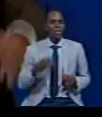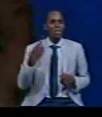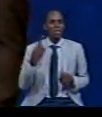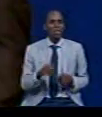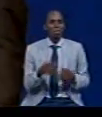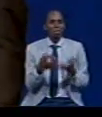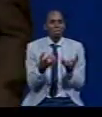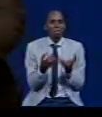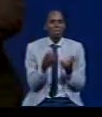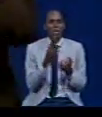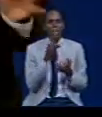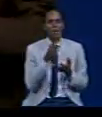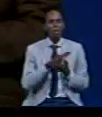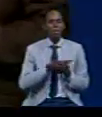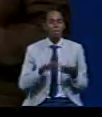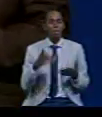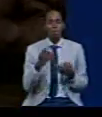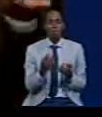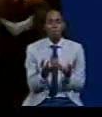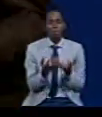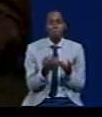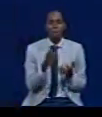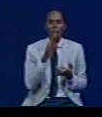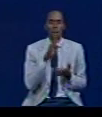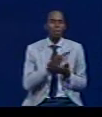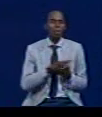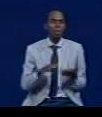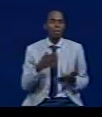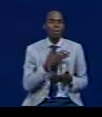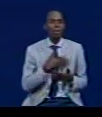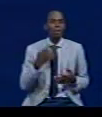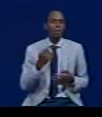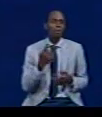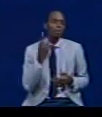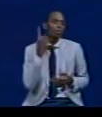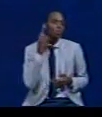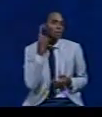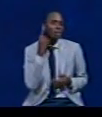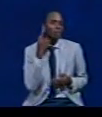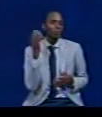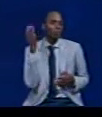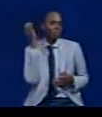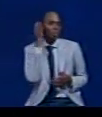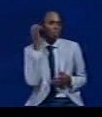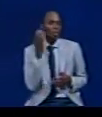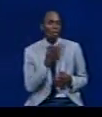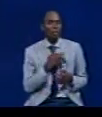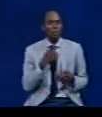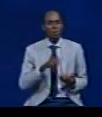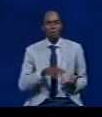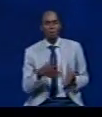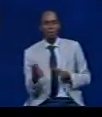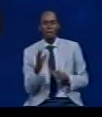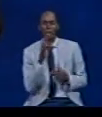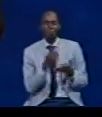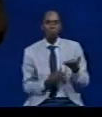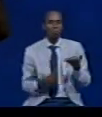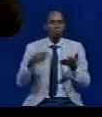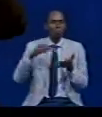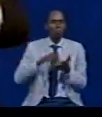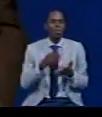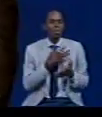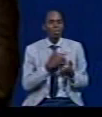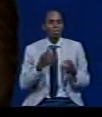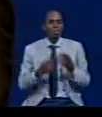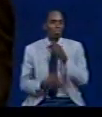are cleansed. The lepers are cleansed, and the deaf hear, and the dead are raised, and the